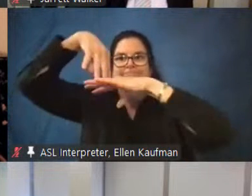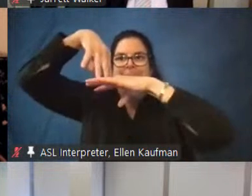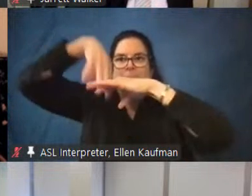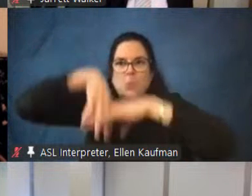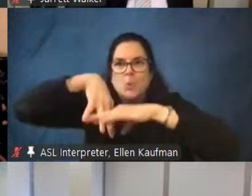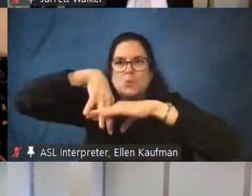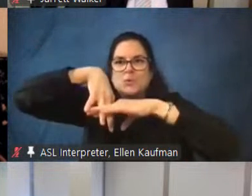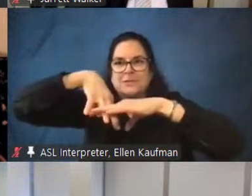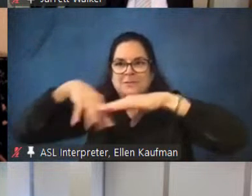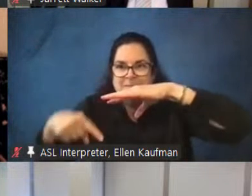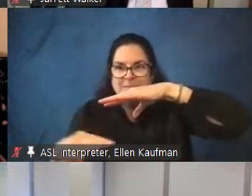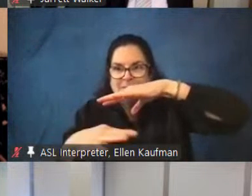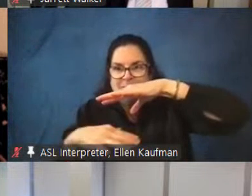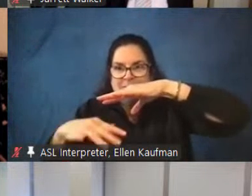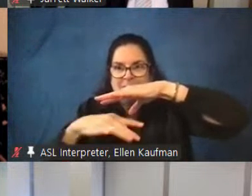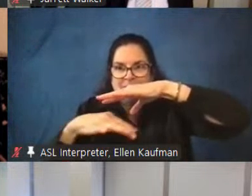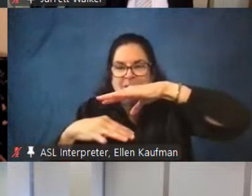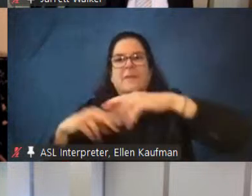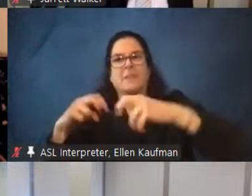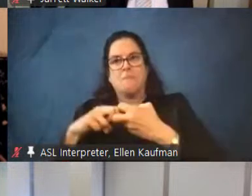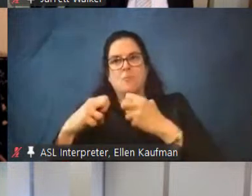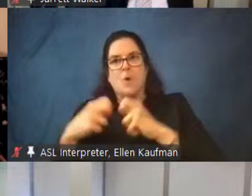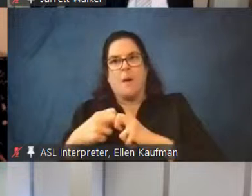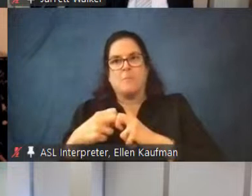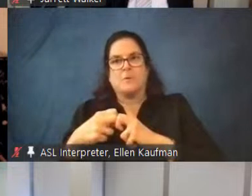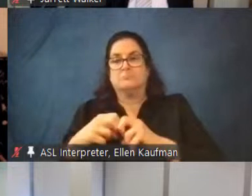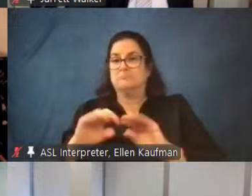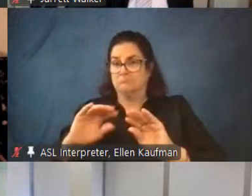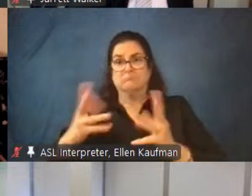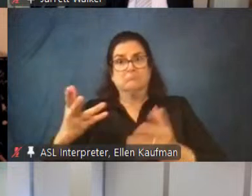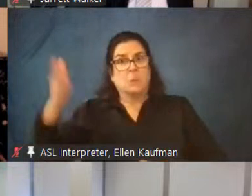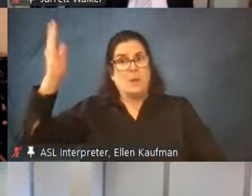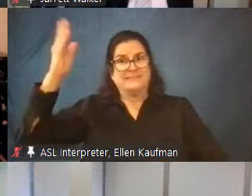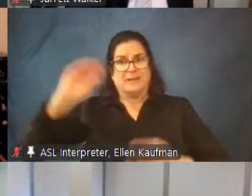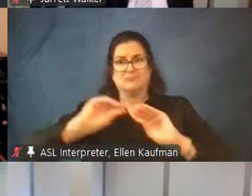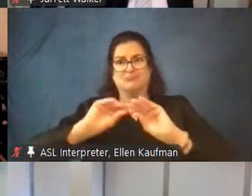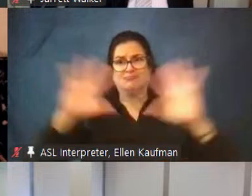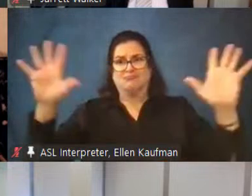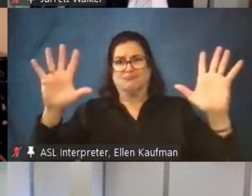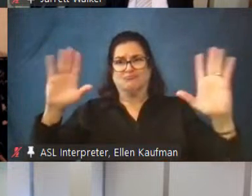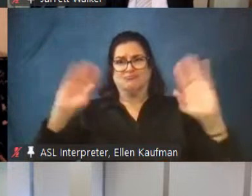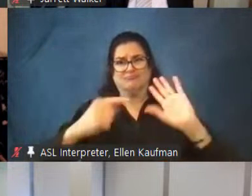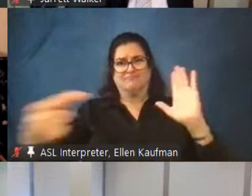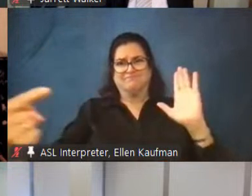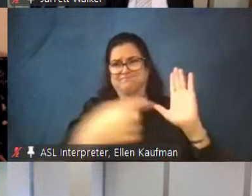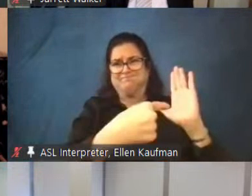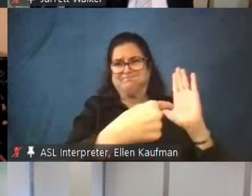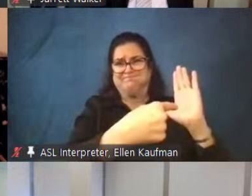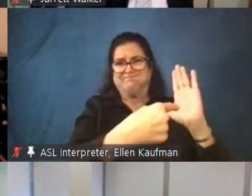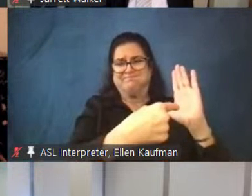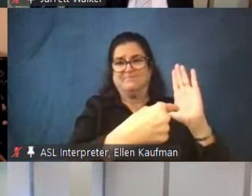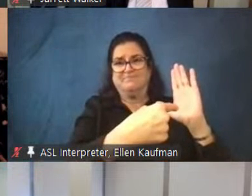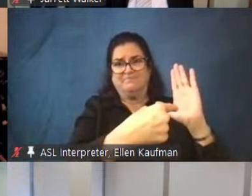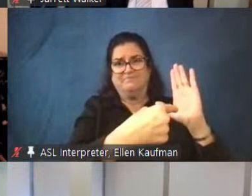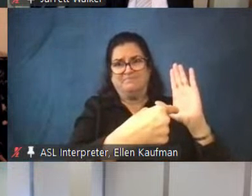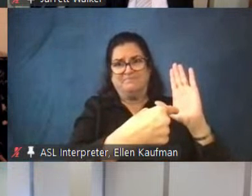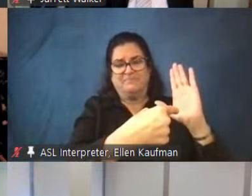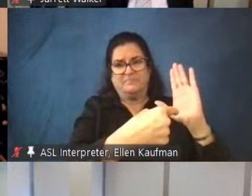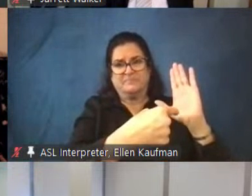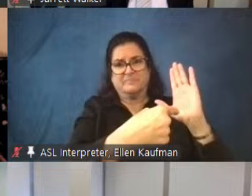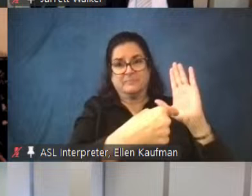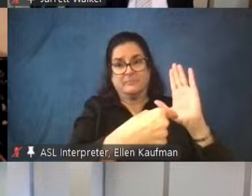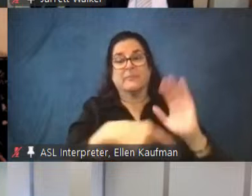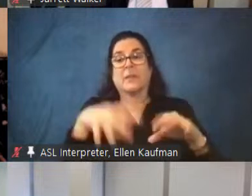was clear in the presentation, but I think it could be made clearer, as the president